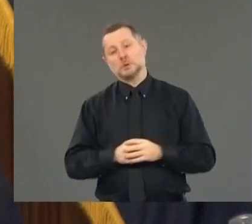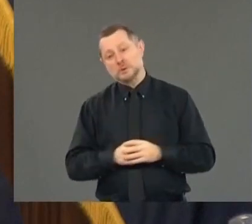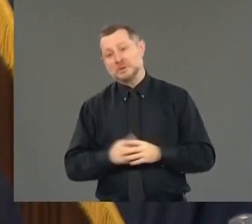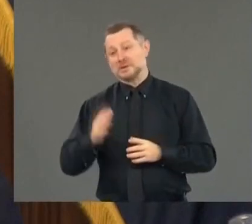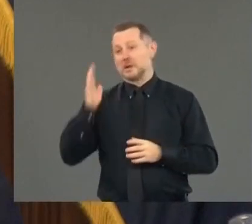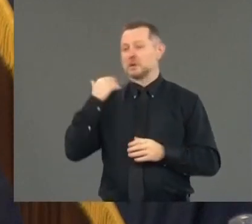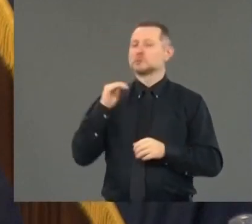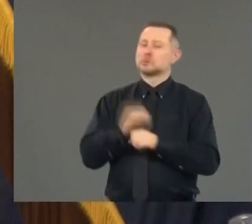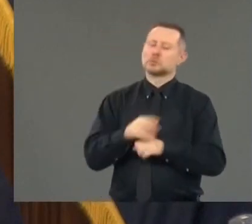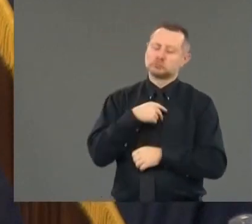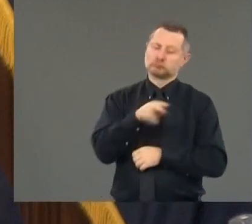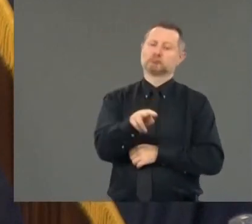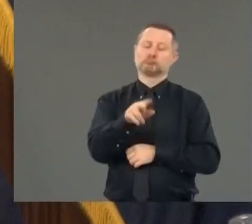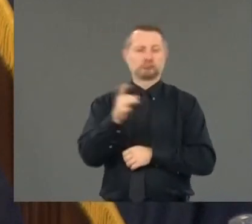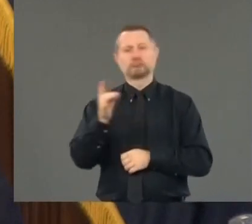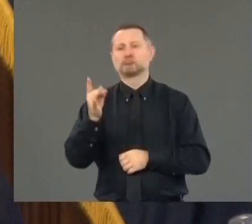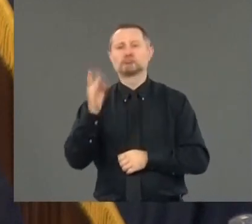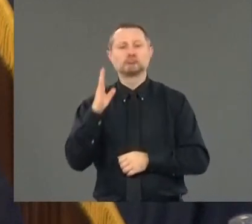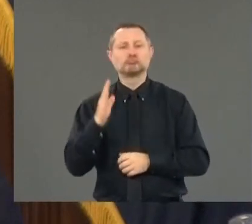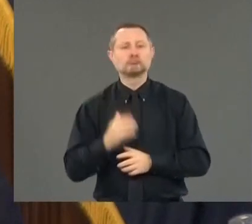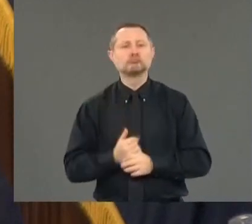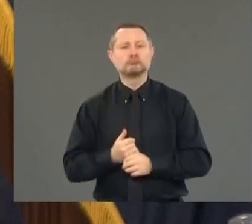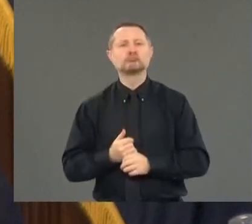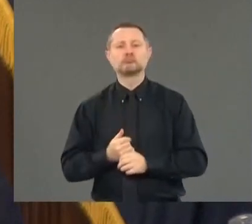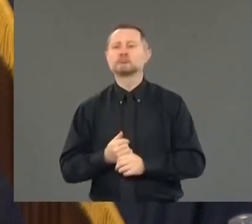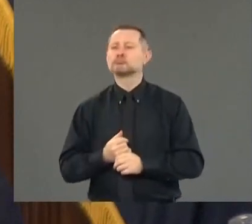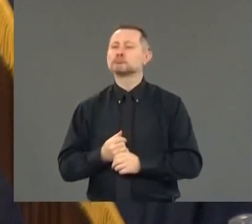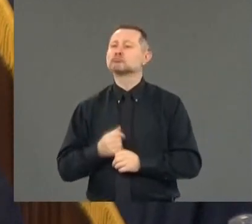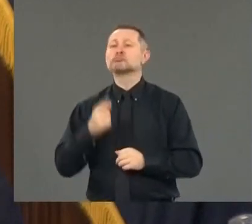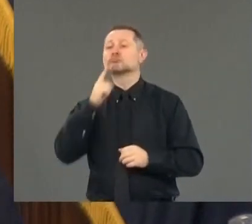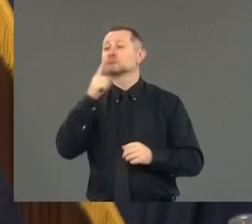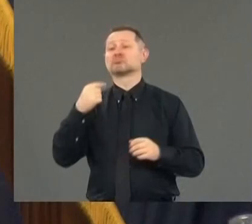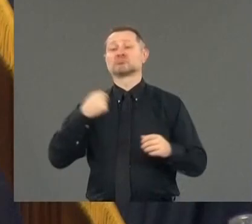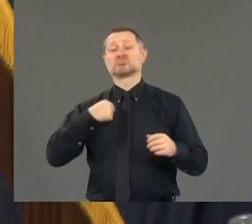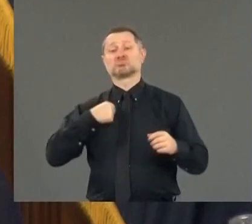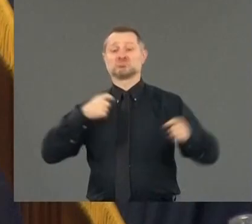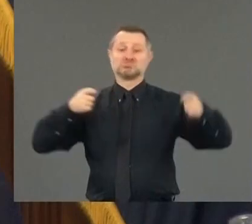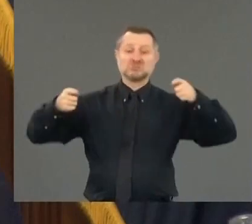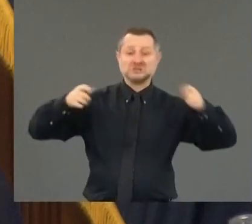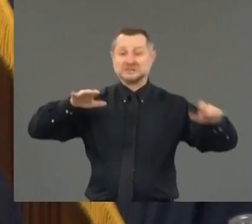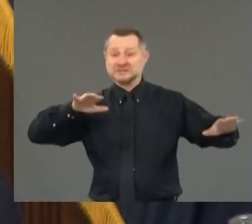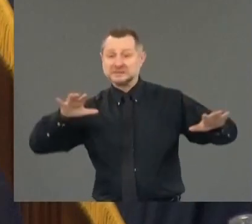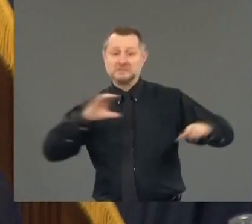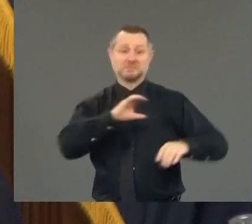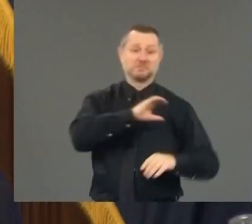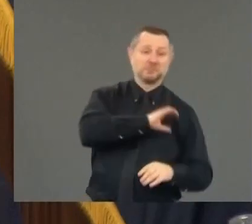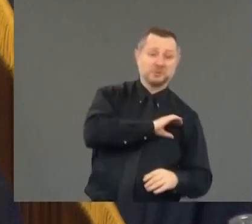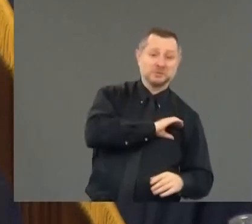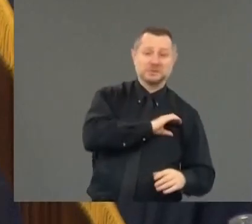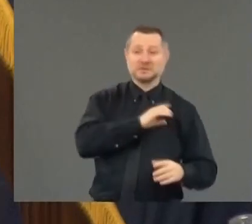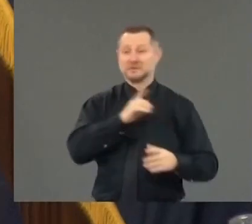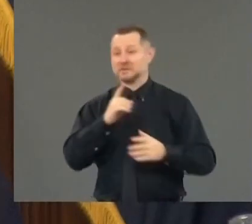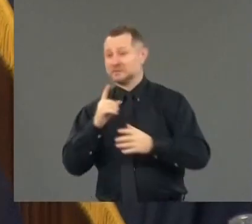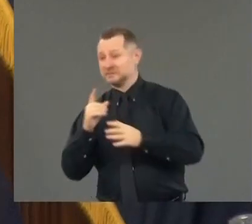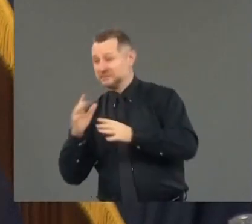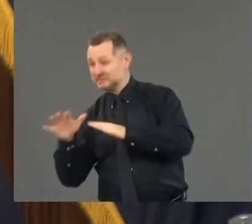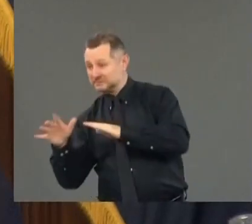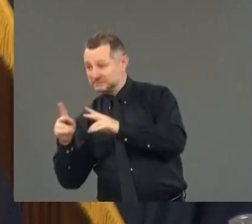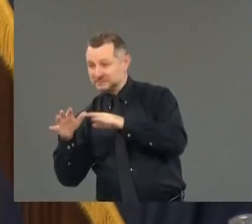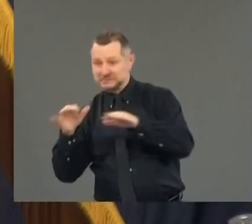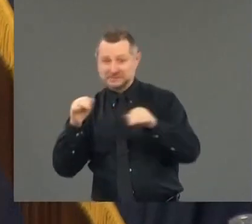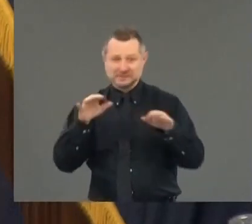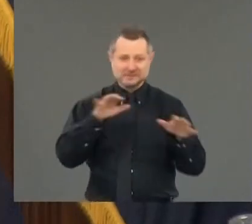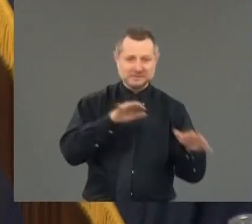last night. But from a management point of view, a police officer point of view, resource point of view,